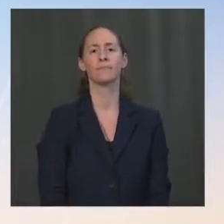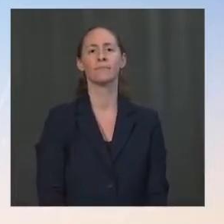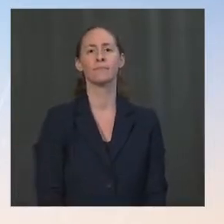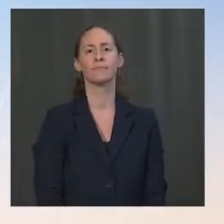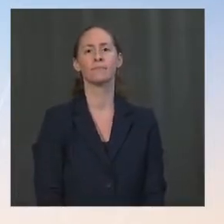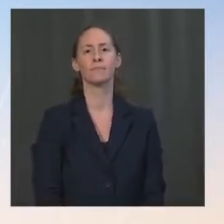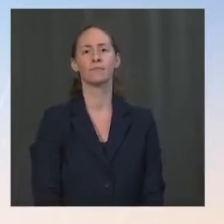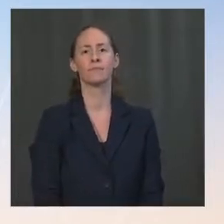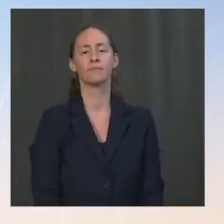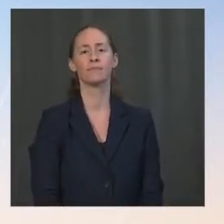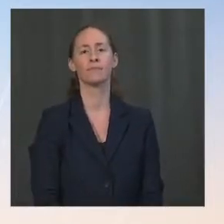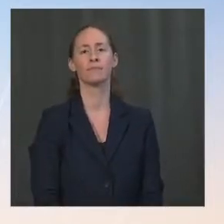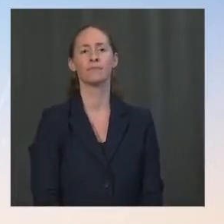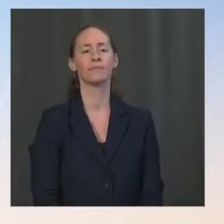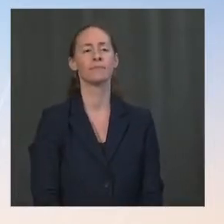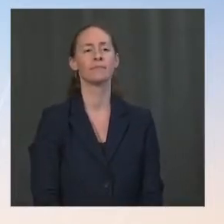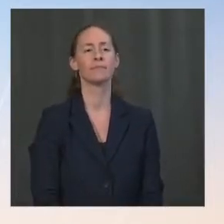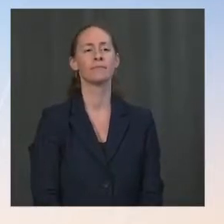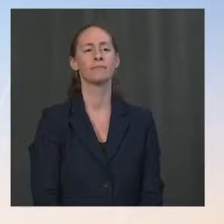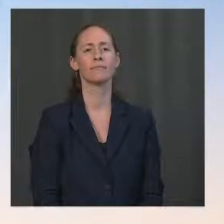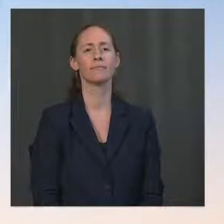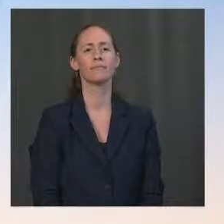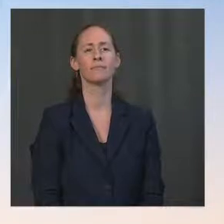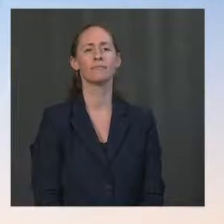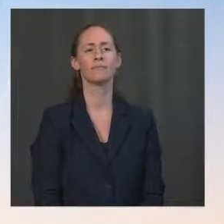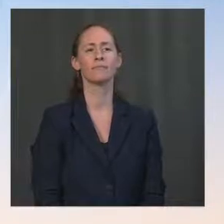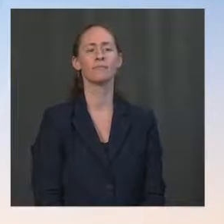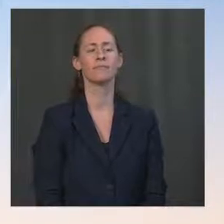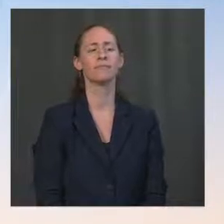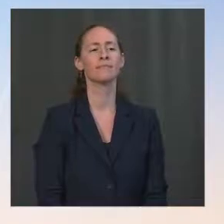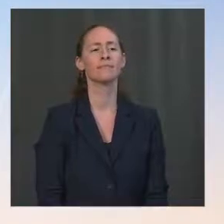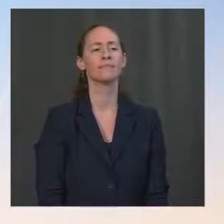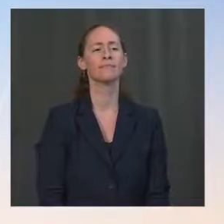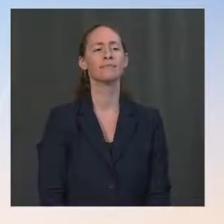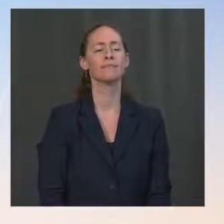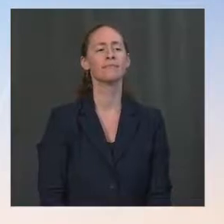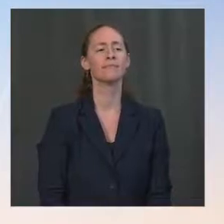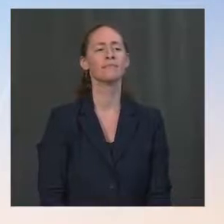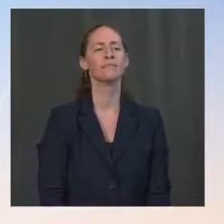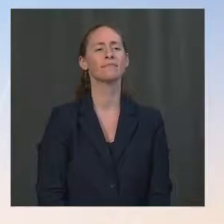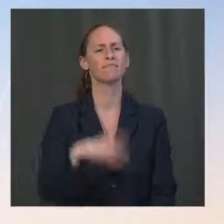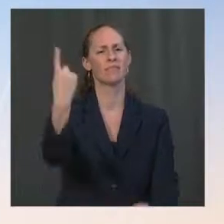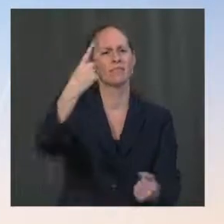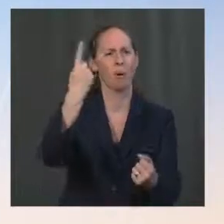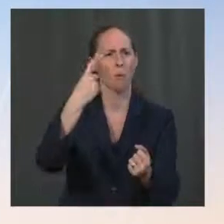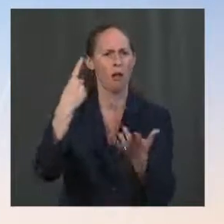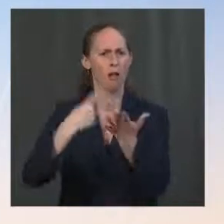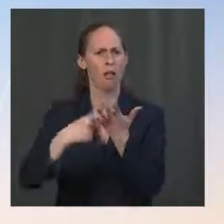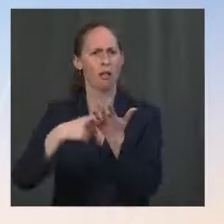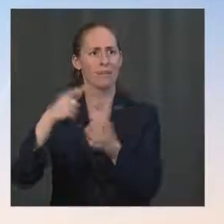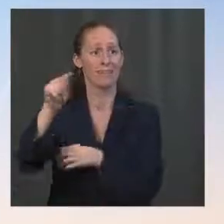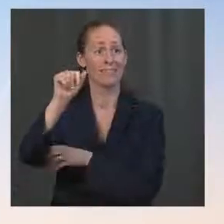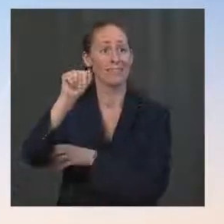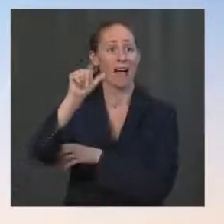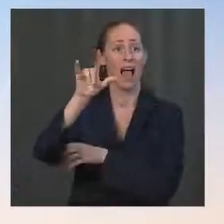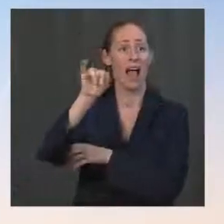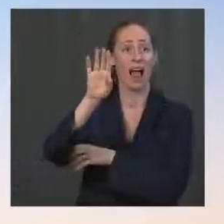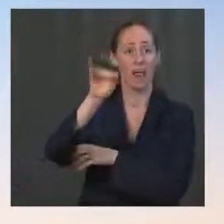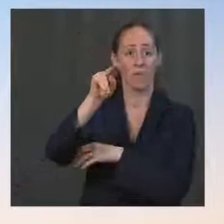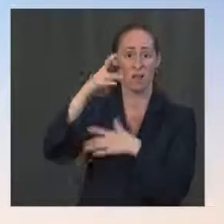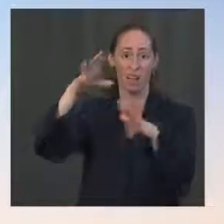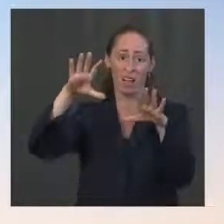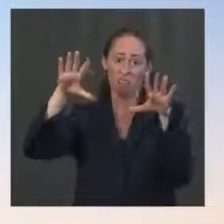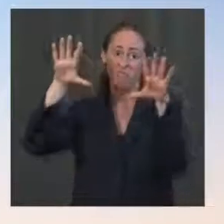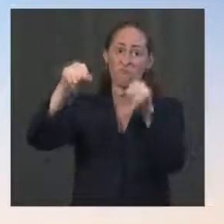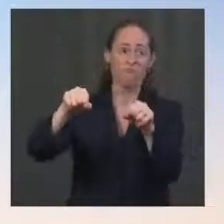quickly, a source while we've been sitting here said to me that the Taliban is preparing to take over the airport by as early as Saturday, and